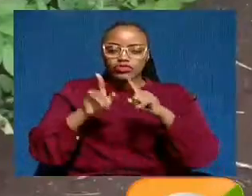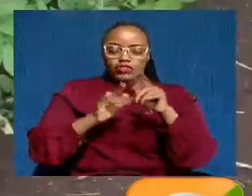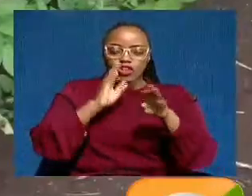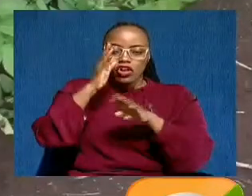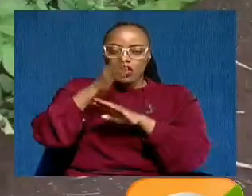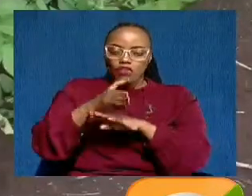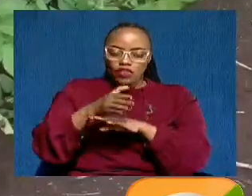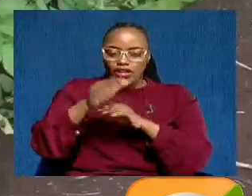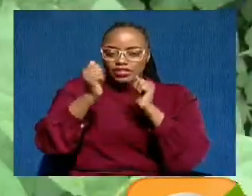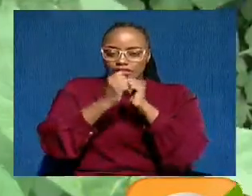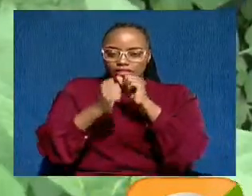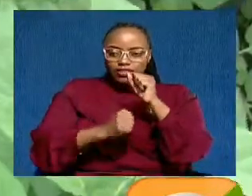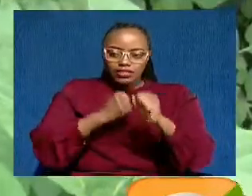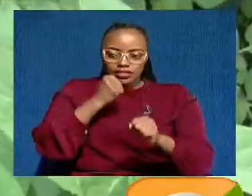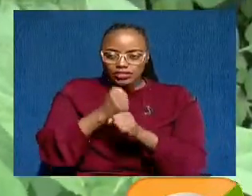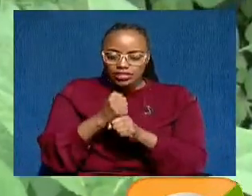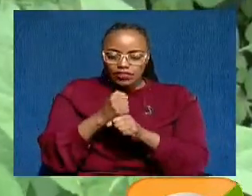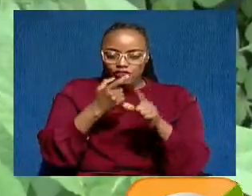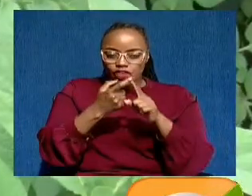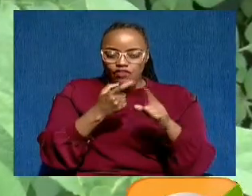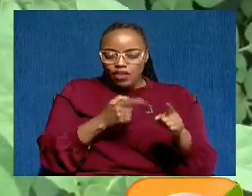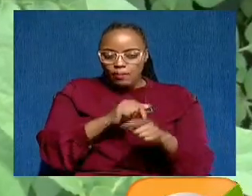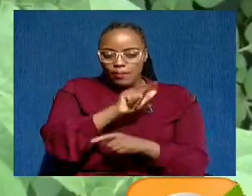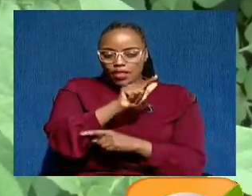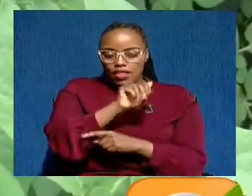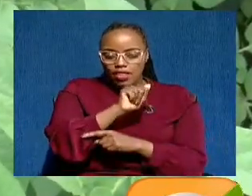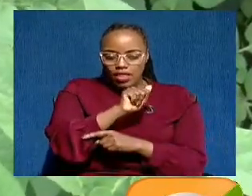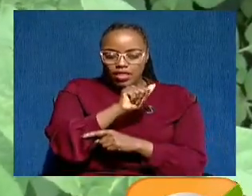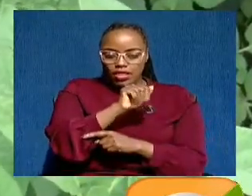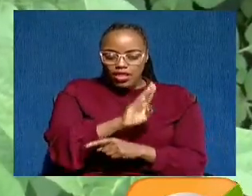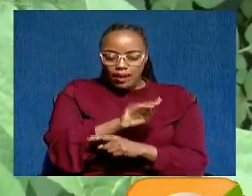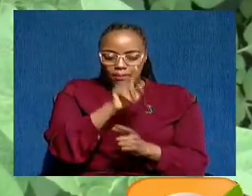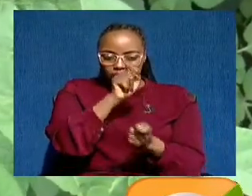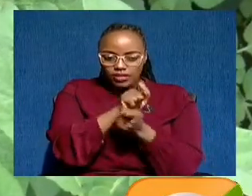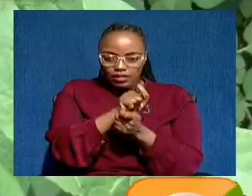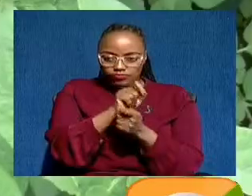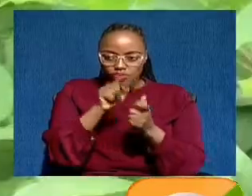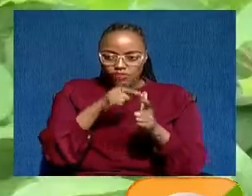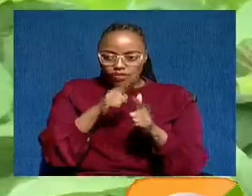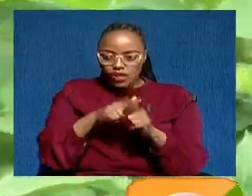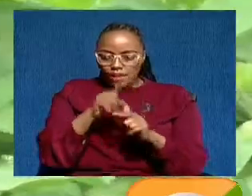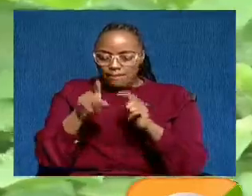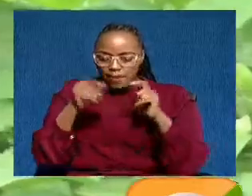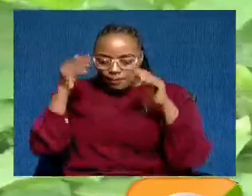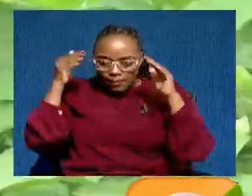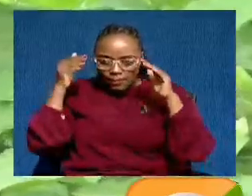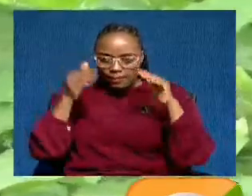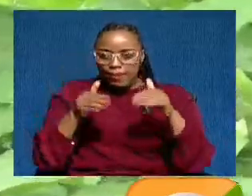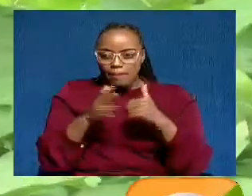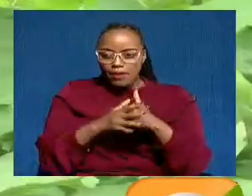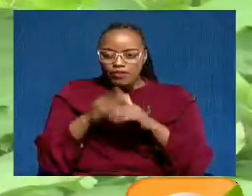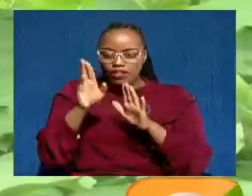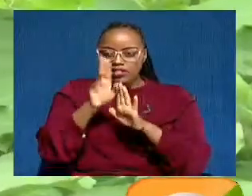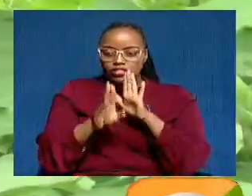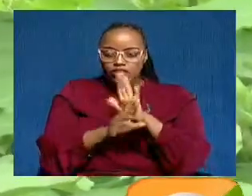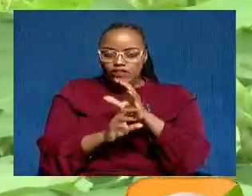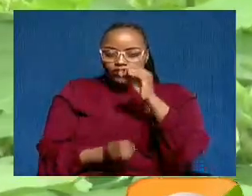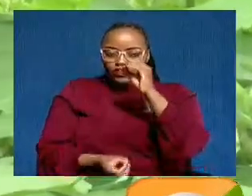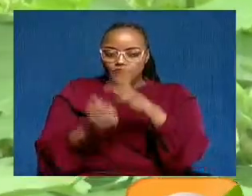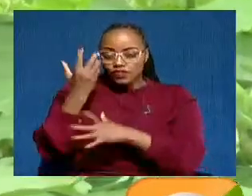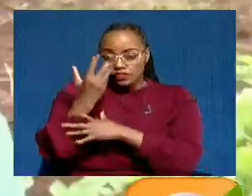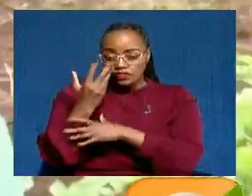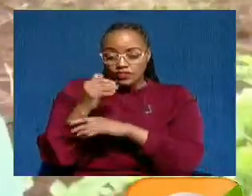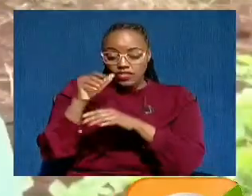a decade, moving from lab tests to confined field trials under strict regulation. To come up with this